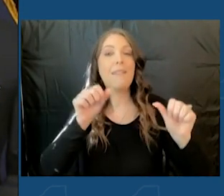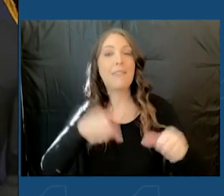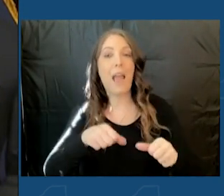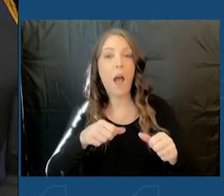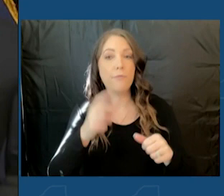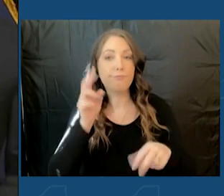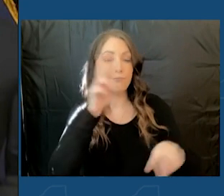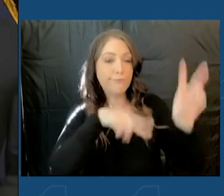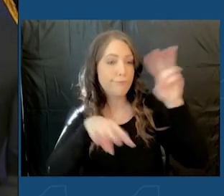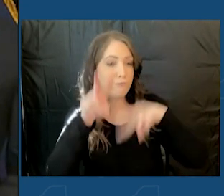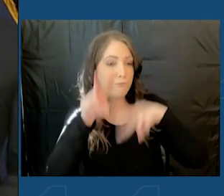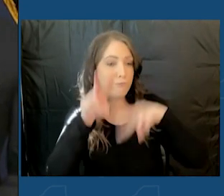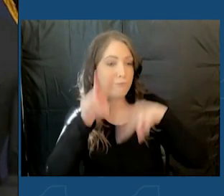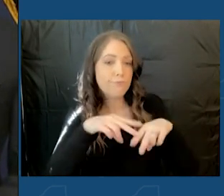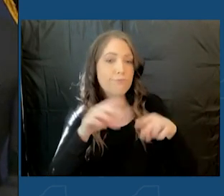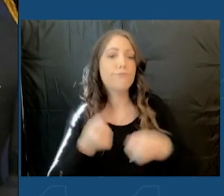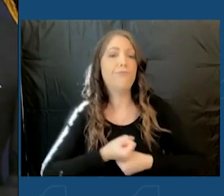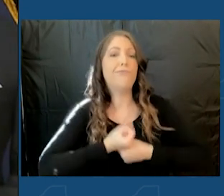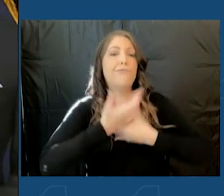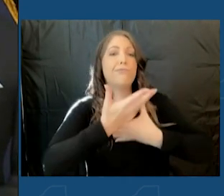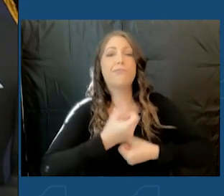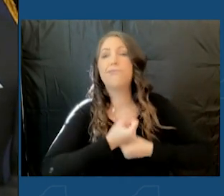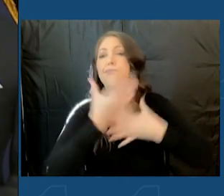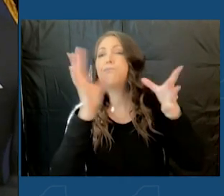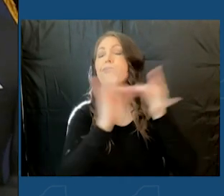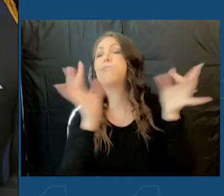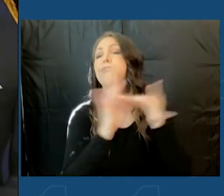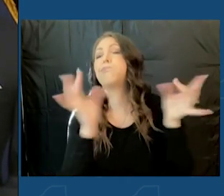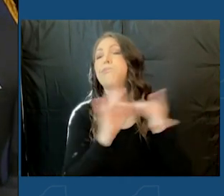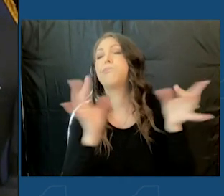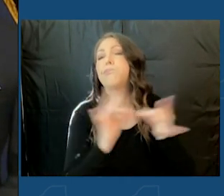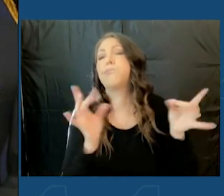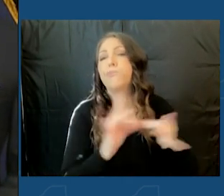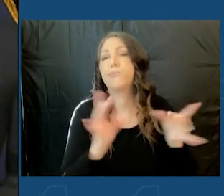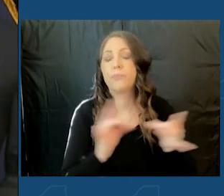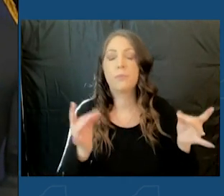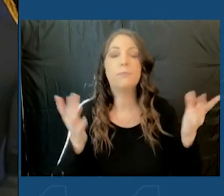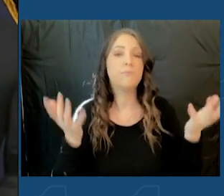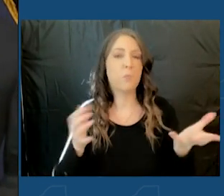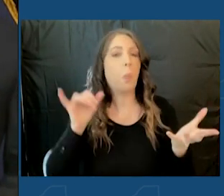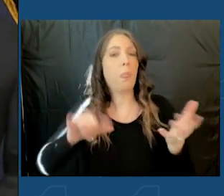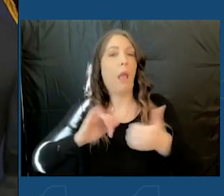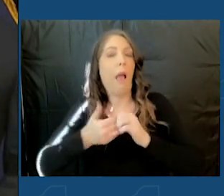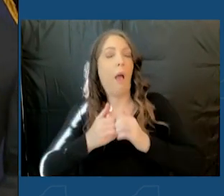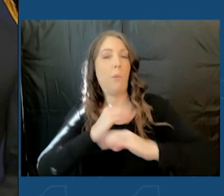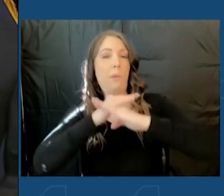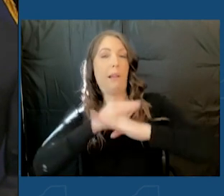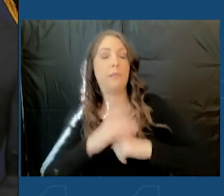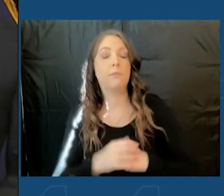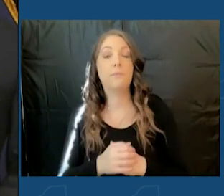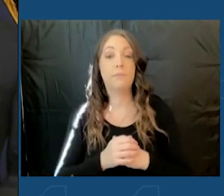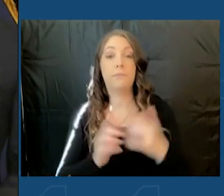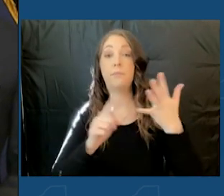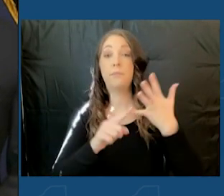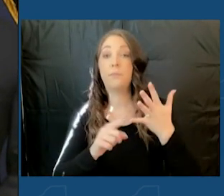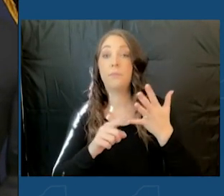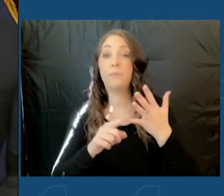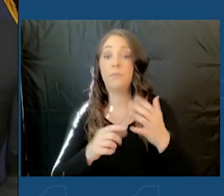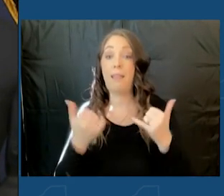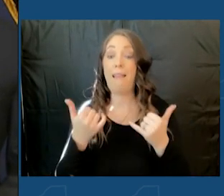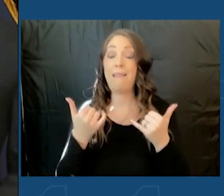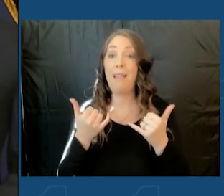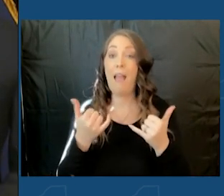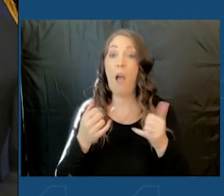philosophies that indicate that they have been radicalized, and that's how we protect our citizens as well. We're also requiring permits for semi-automatic rifles. We're